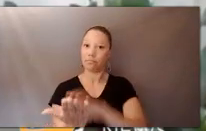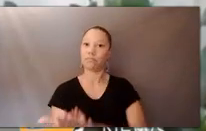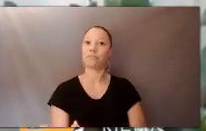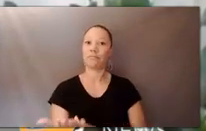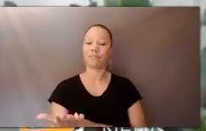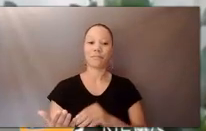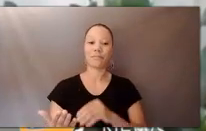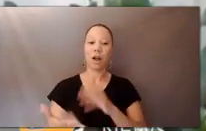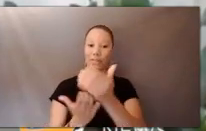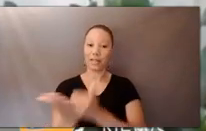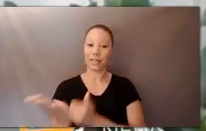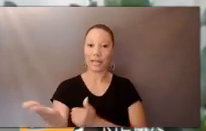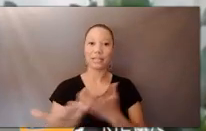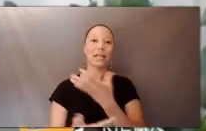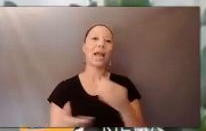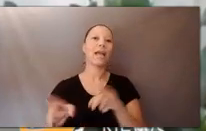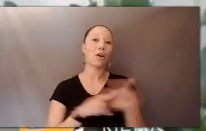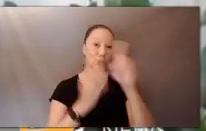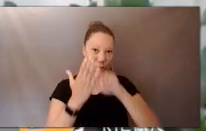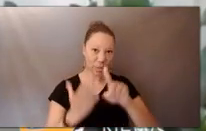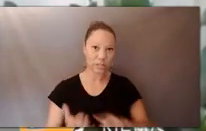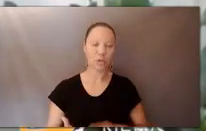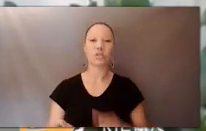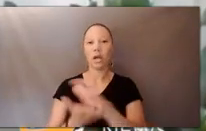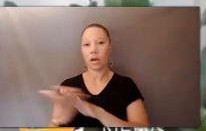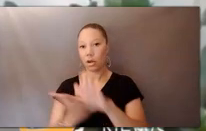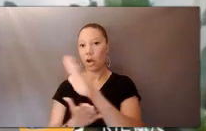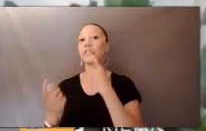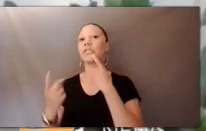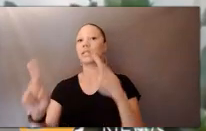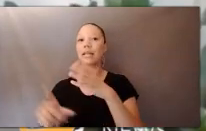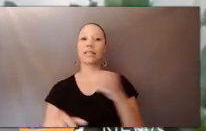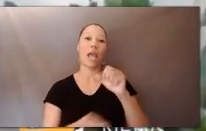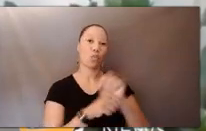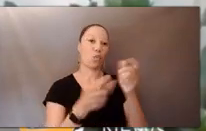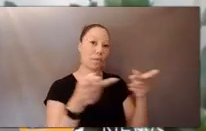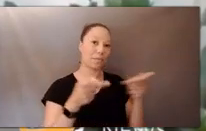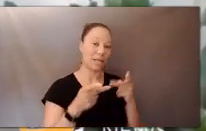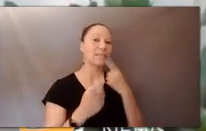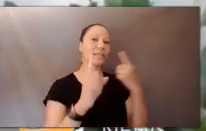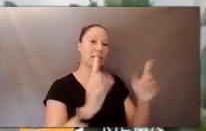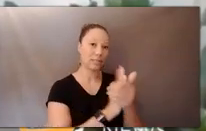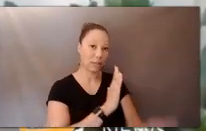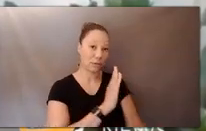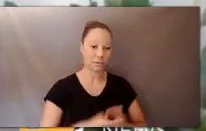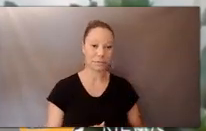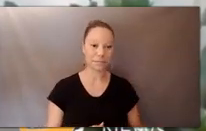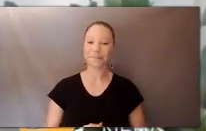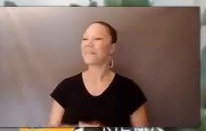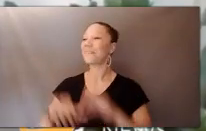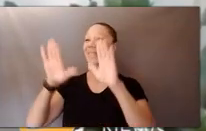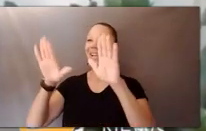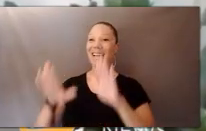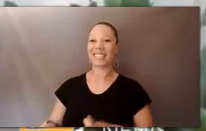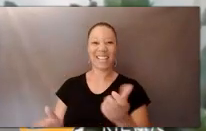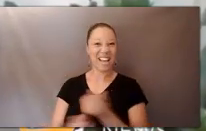addition to looking and seeing what college success and workplace success skills. Excellent, thank you. Okay, I think everything everybody said